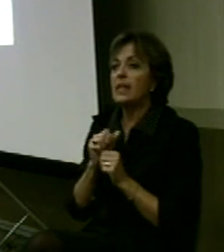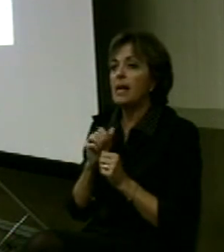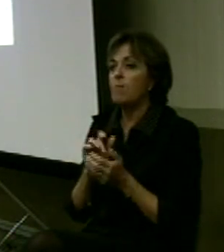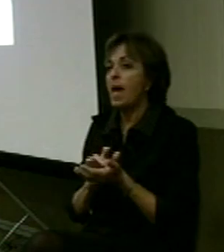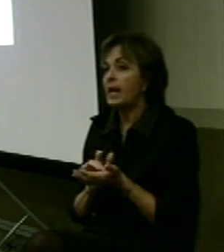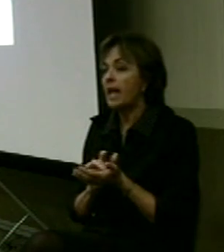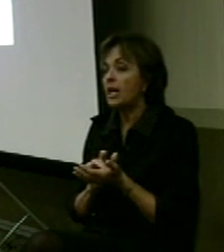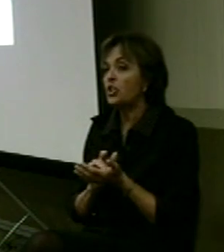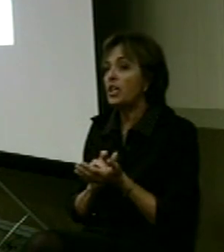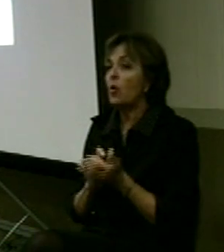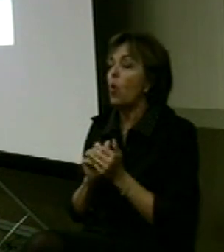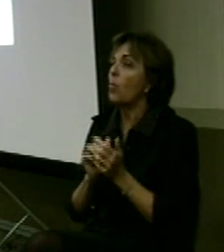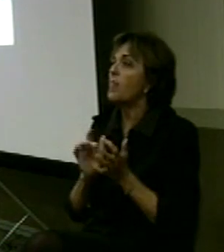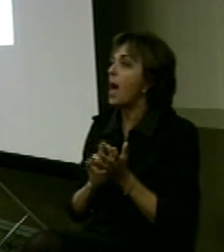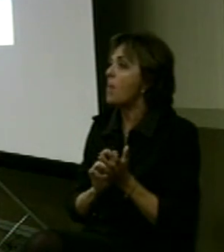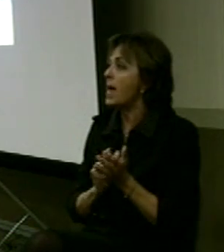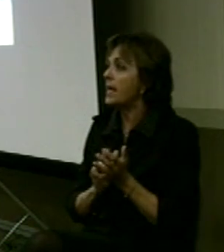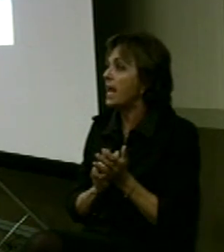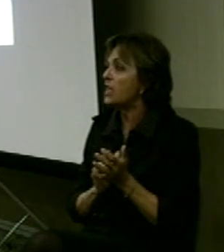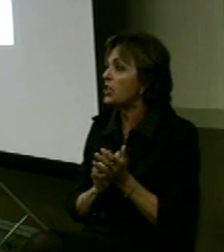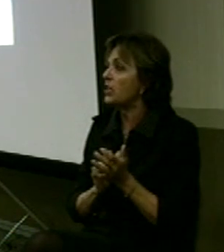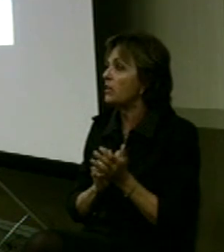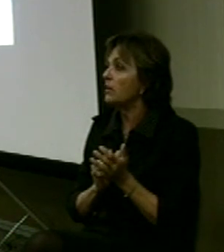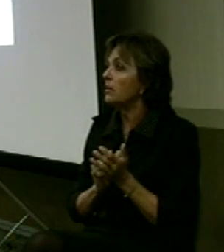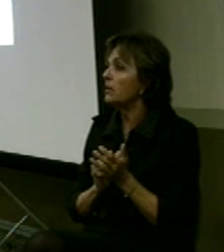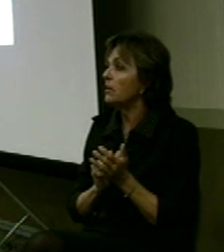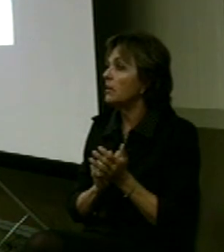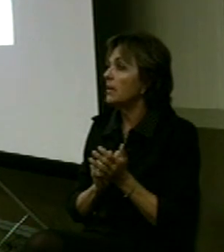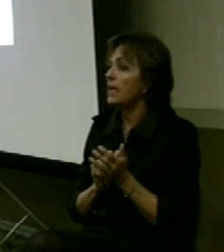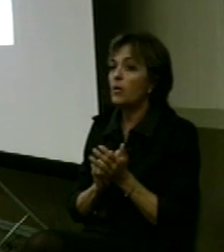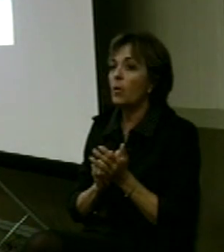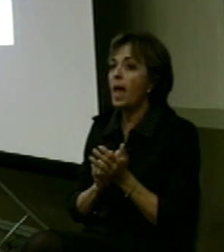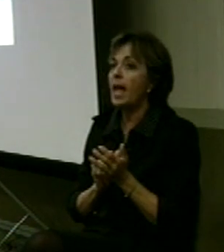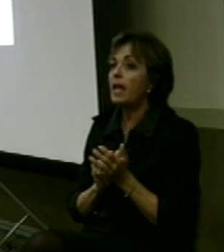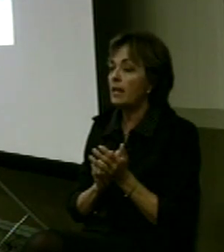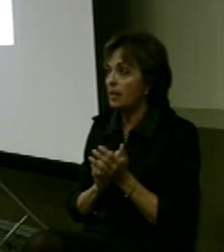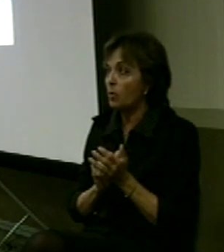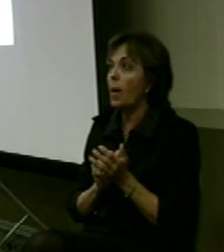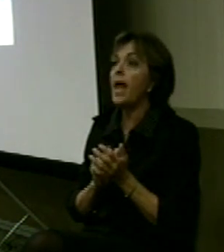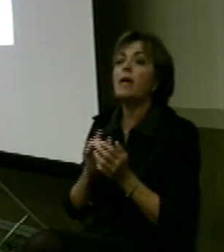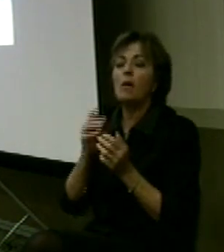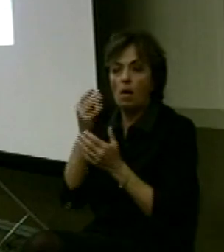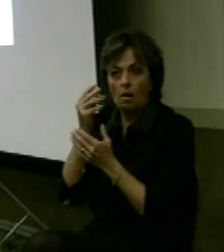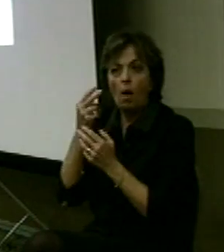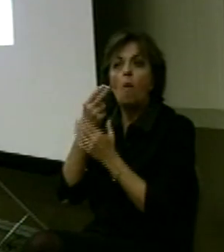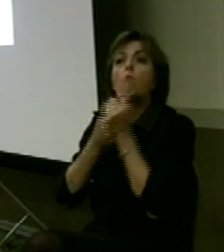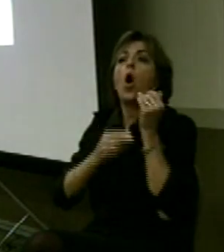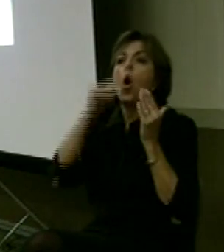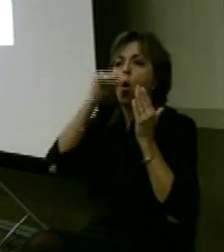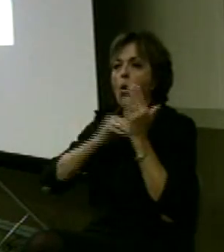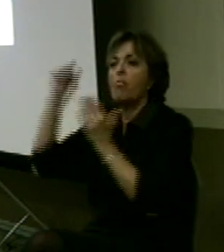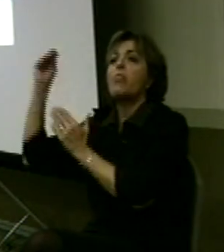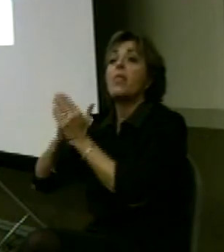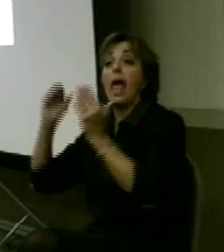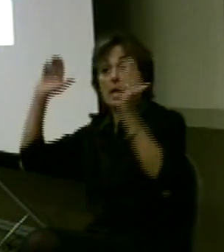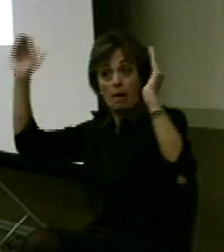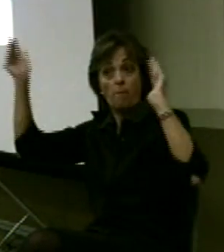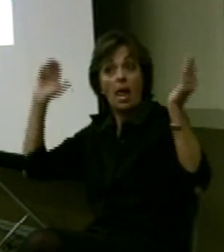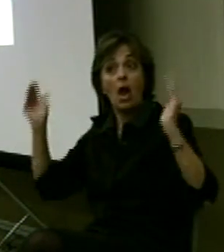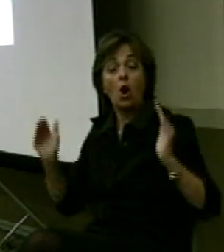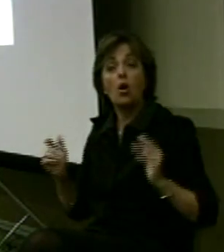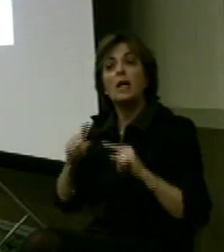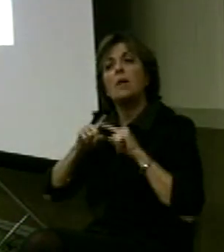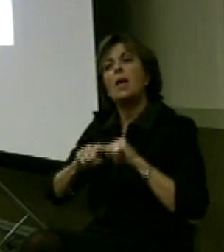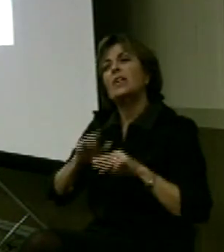students, once the students get medication or without medication? You want to chart? Yeah, you chart both, and you want to compare